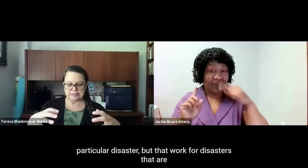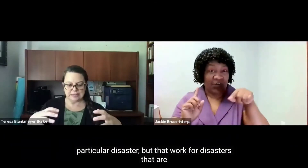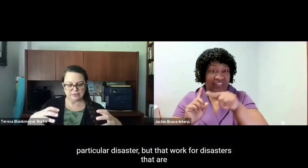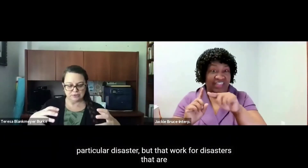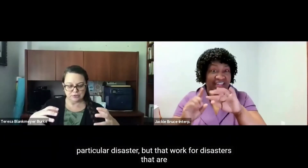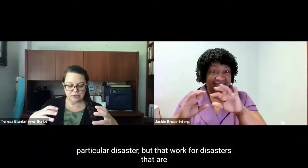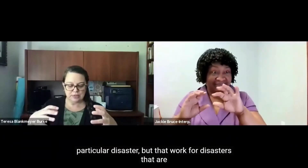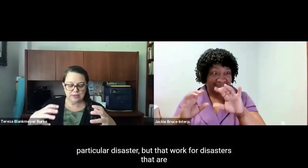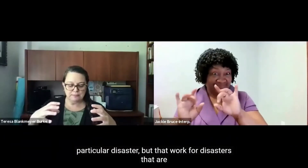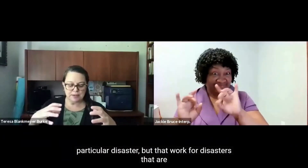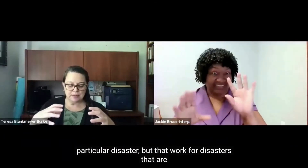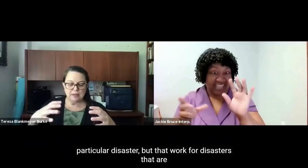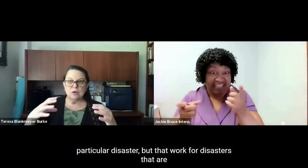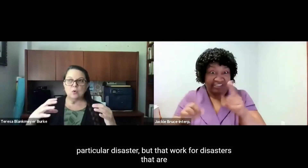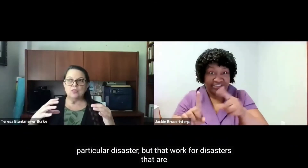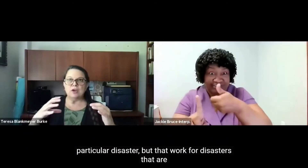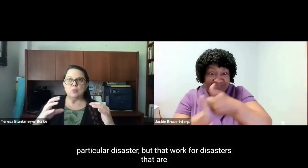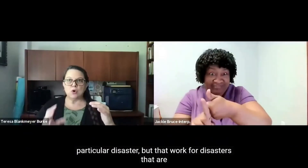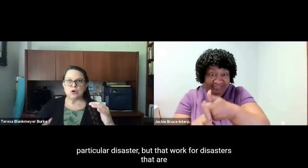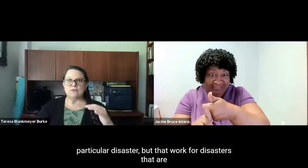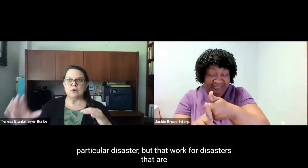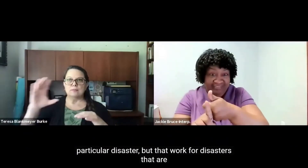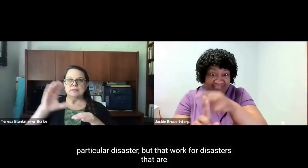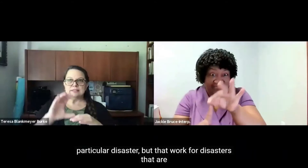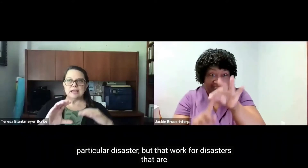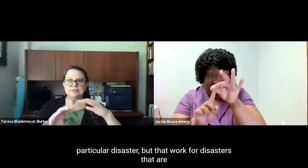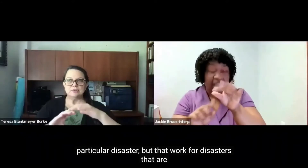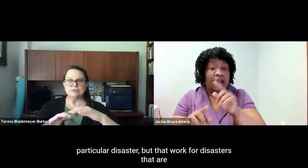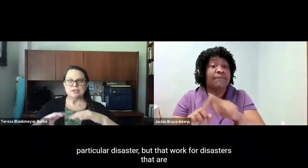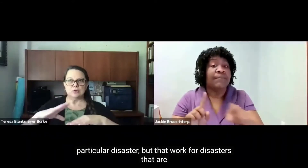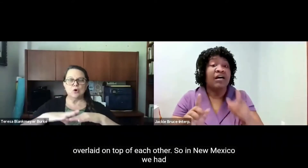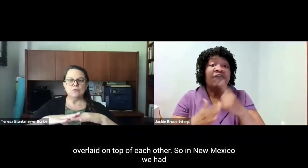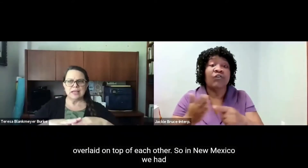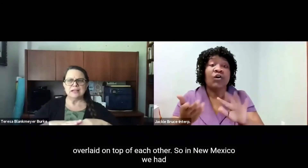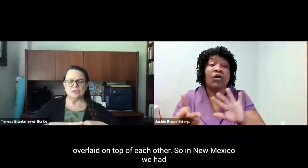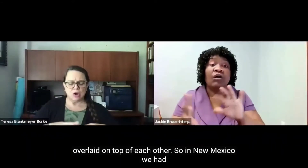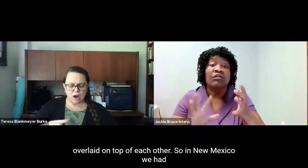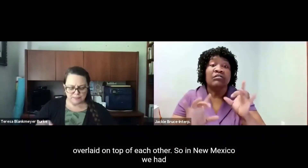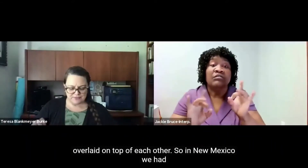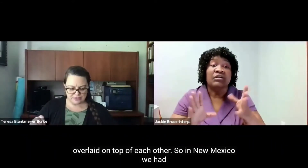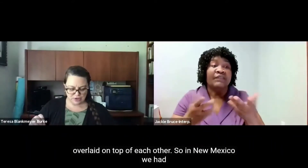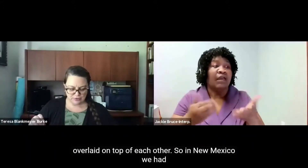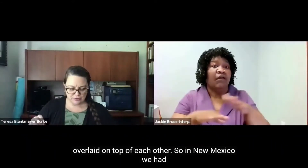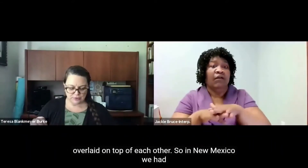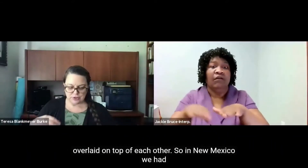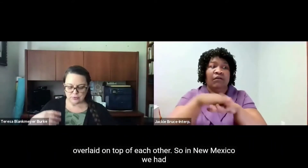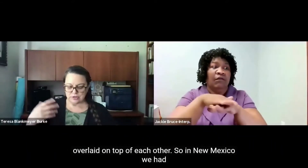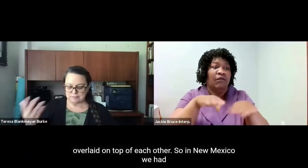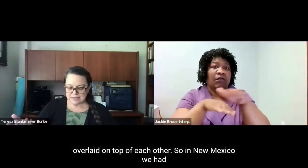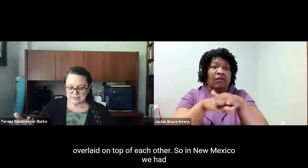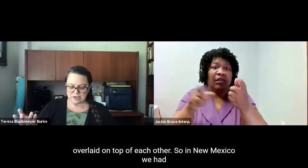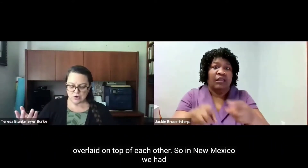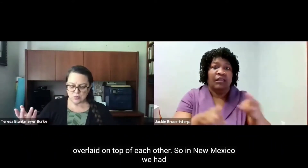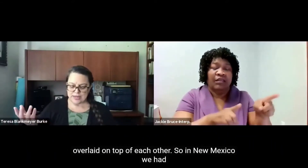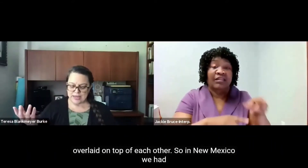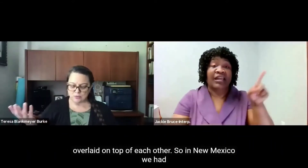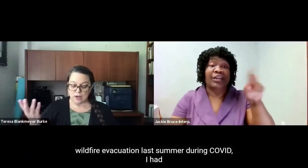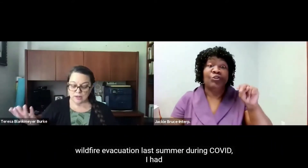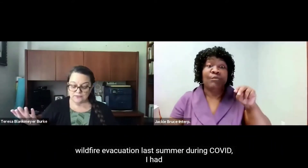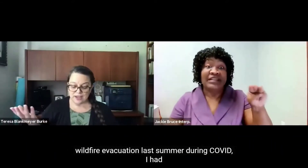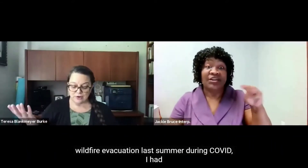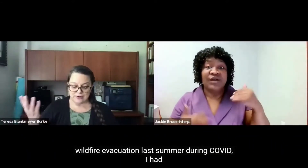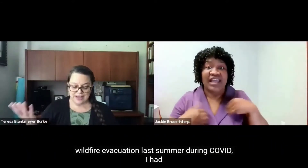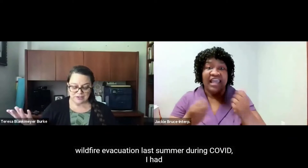particular disaster, but that work for disasters that are overlaid on top of each other. So in New Mexico, we